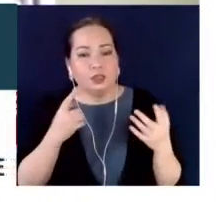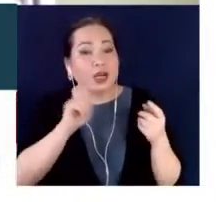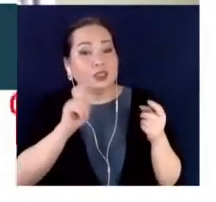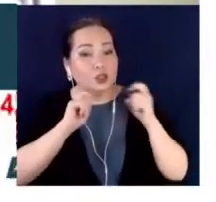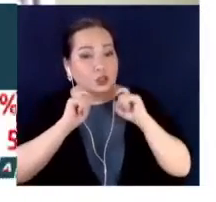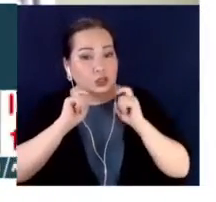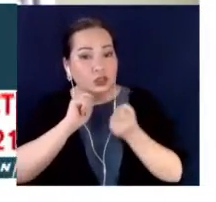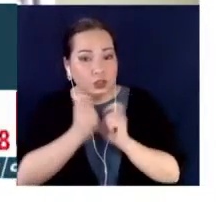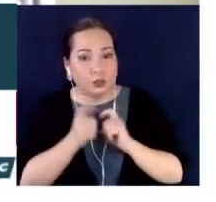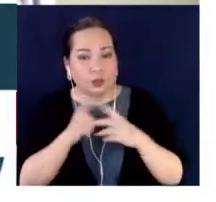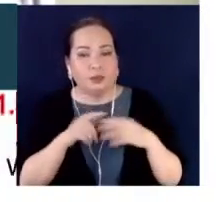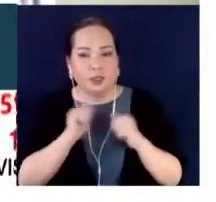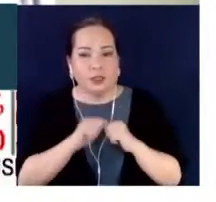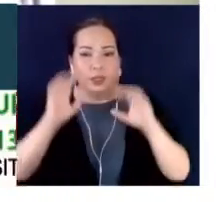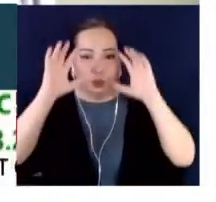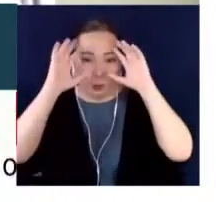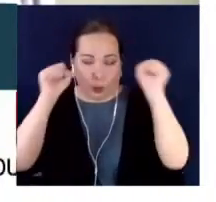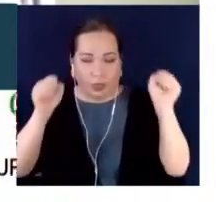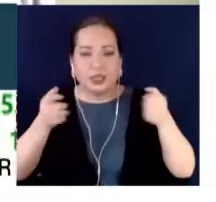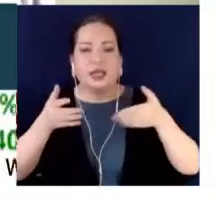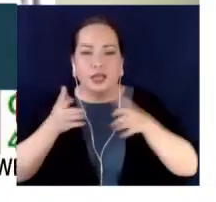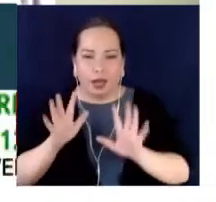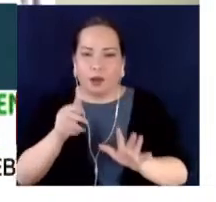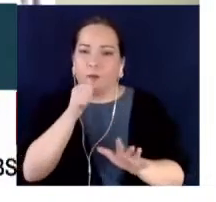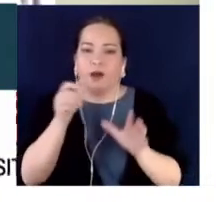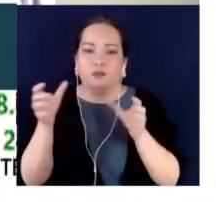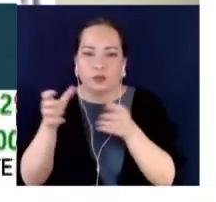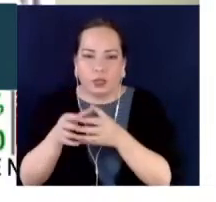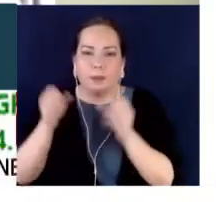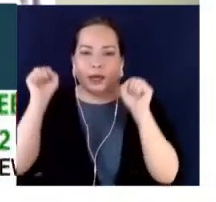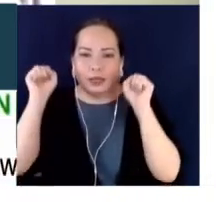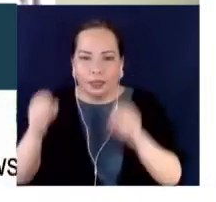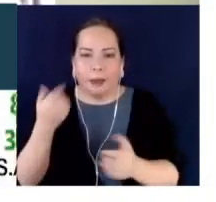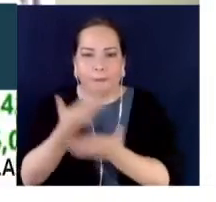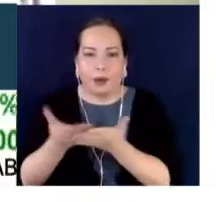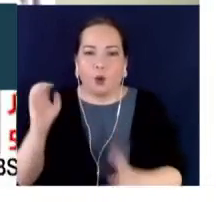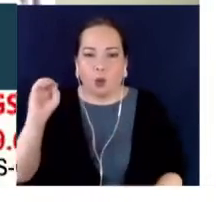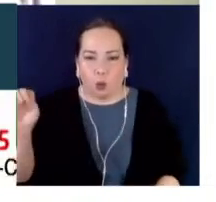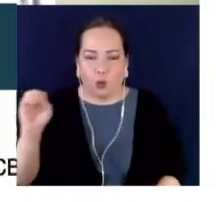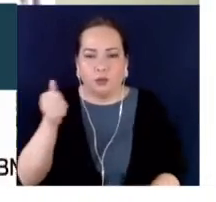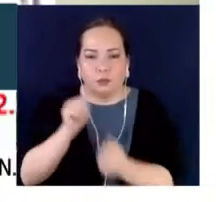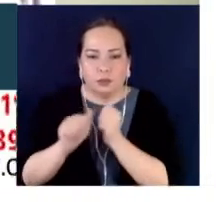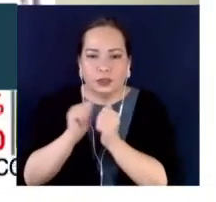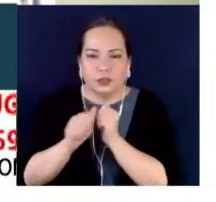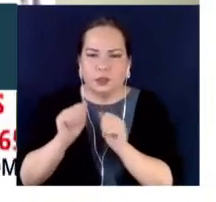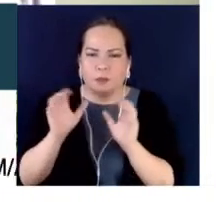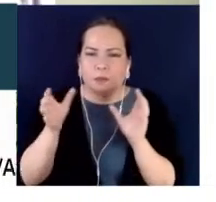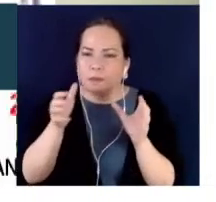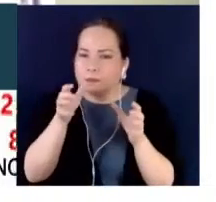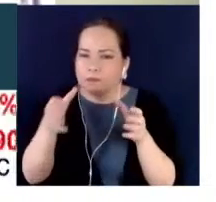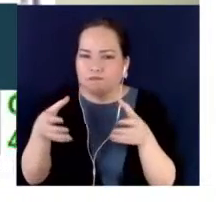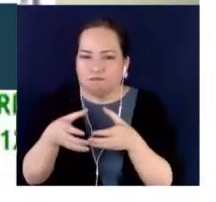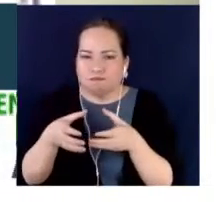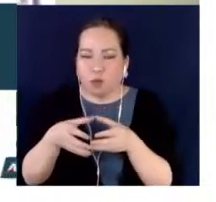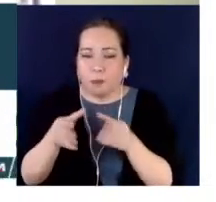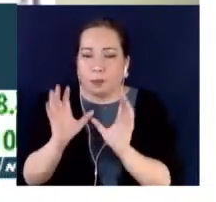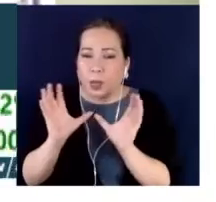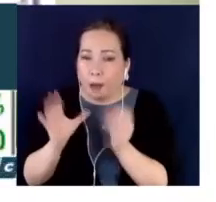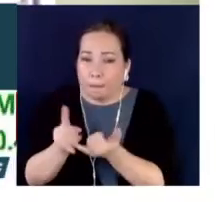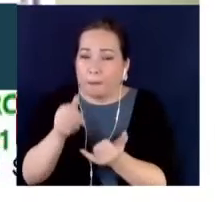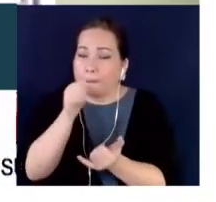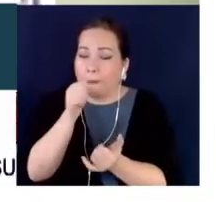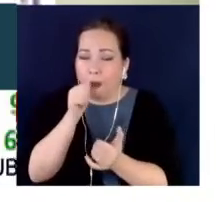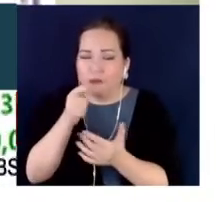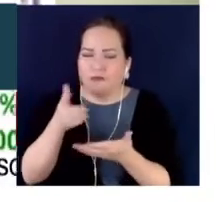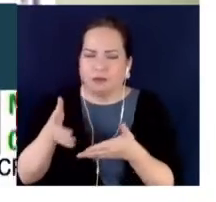to the private sector and sees the need that the private sector should really have more leeway in suggesting certain things to the